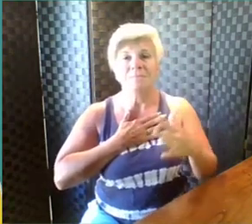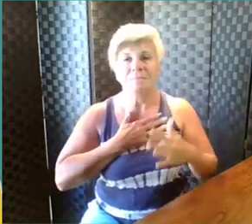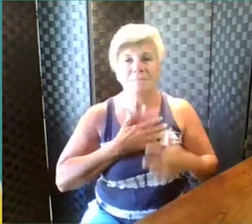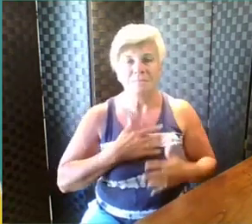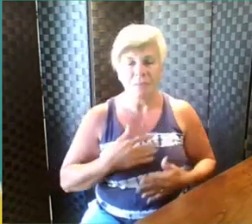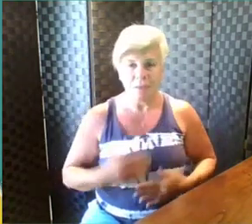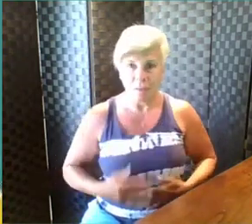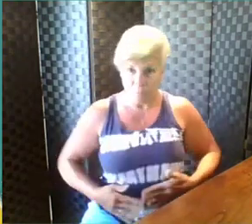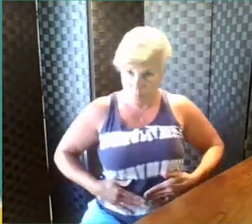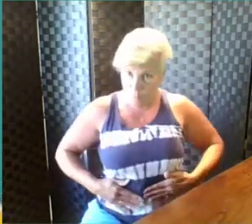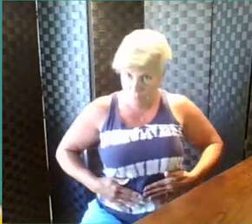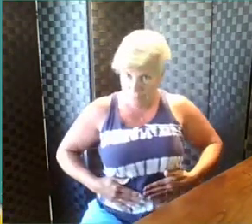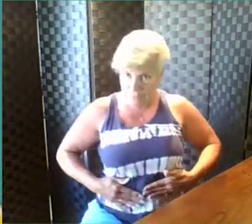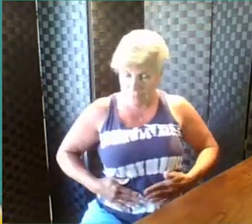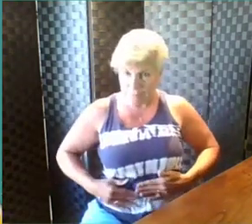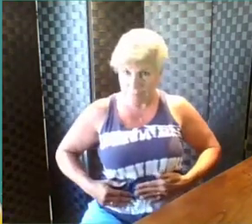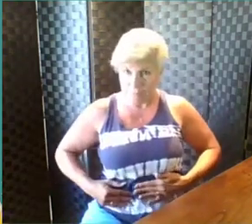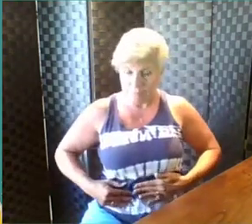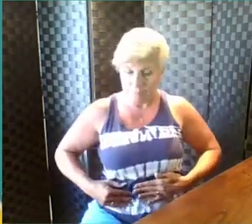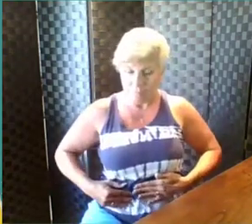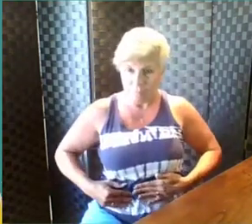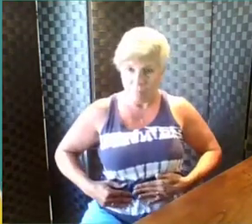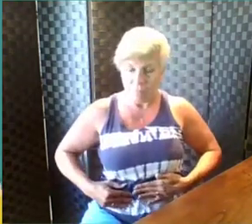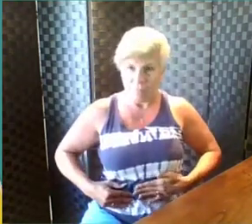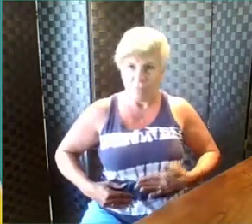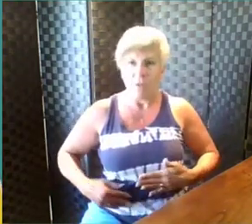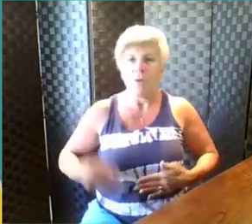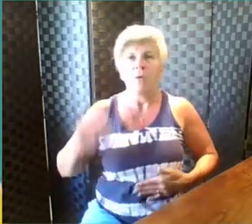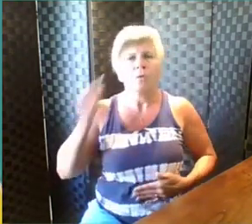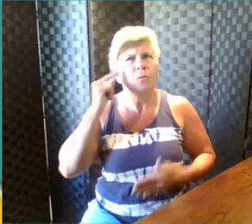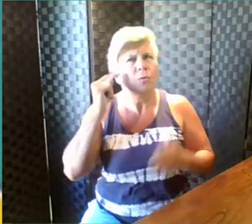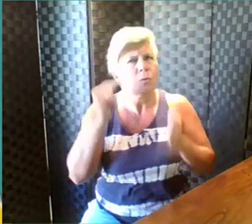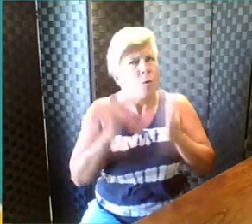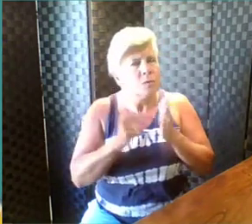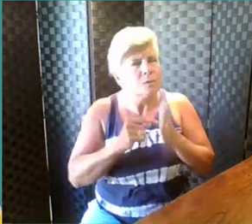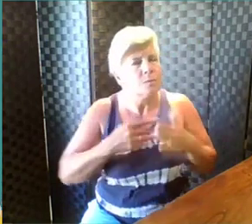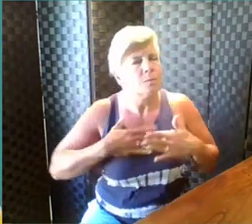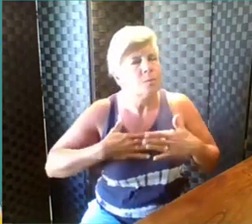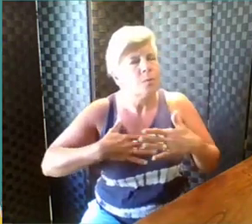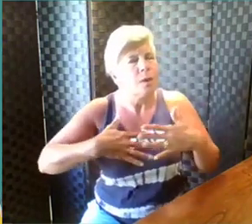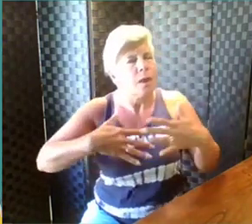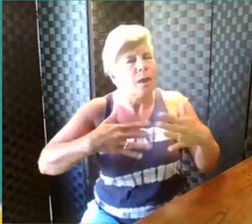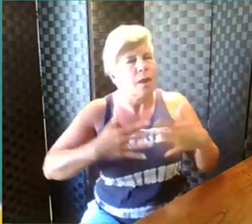Move that hand to your belly. Notice breath there. Can you feel that?